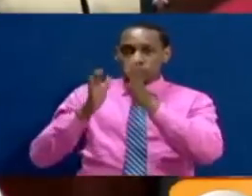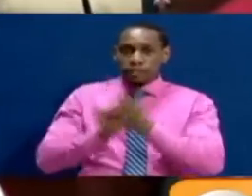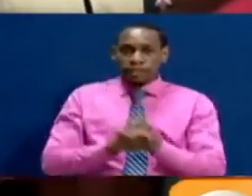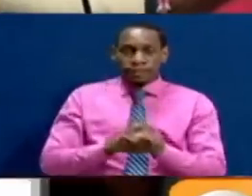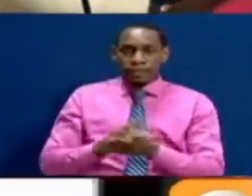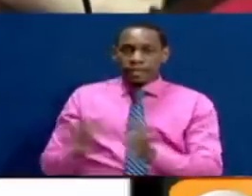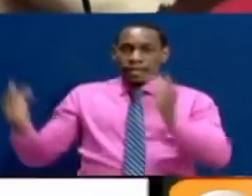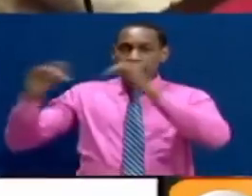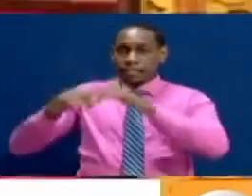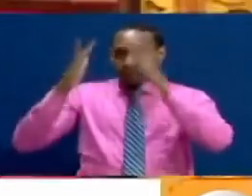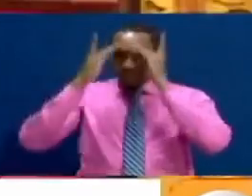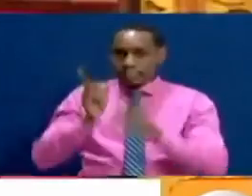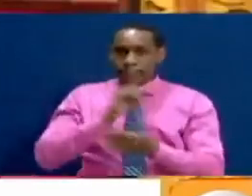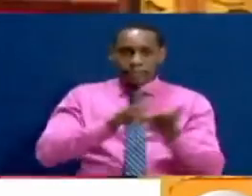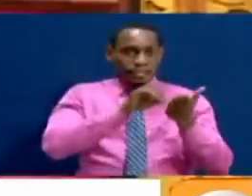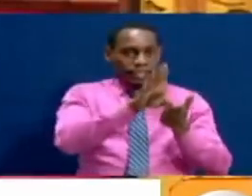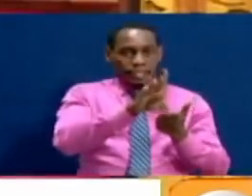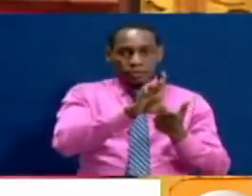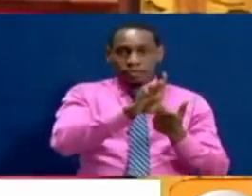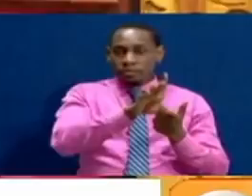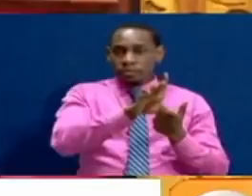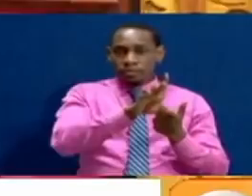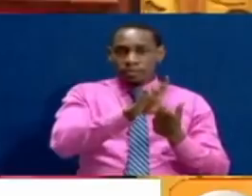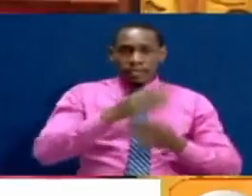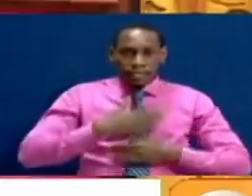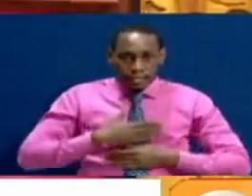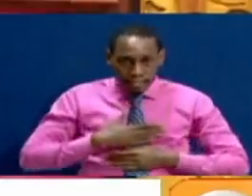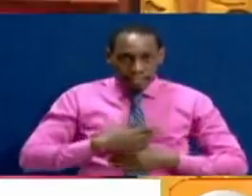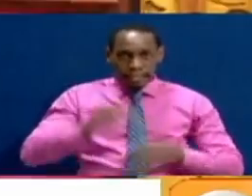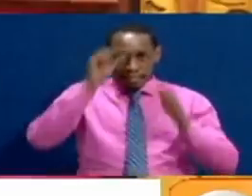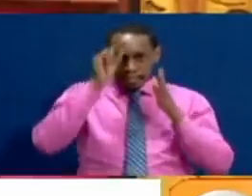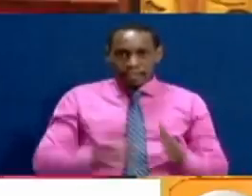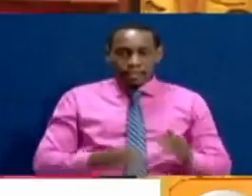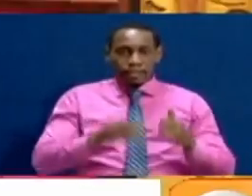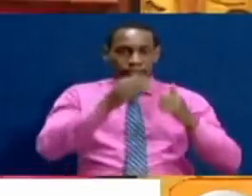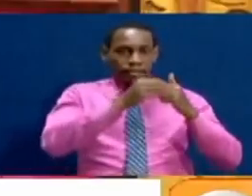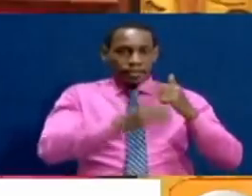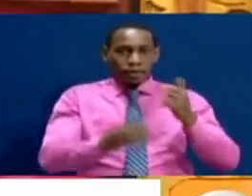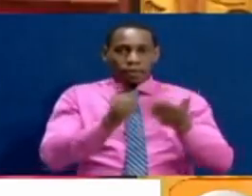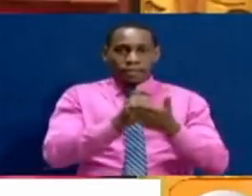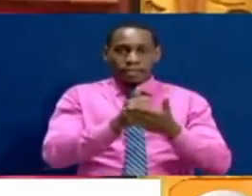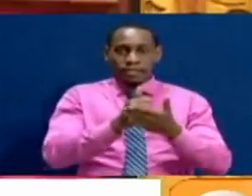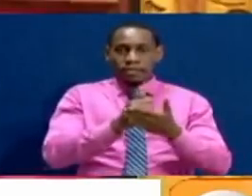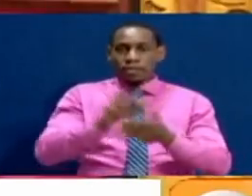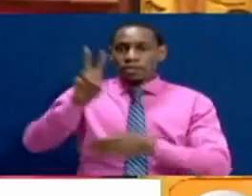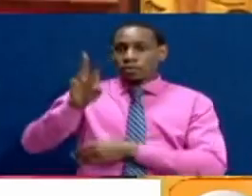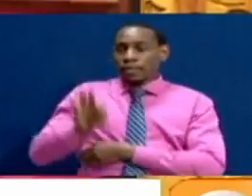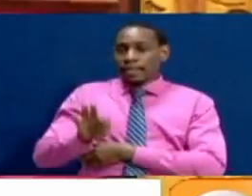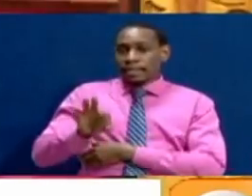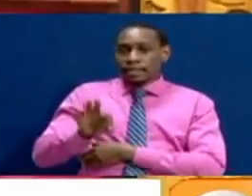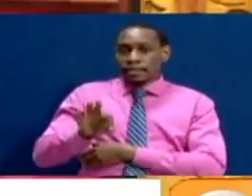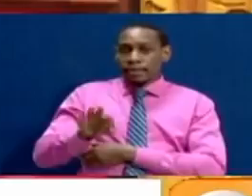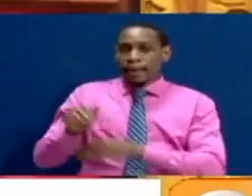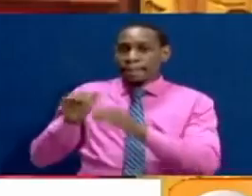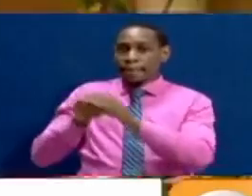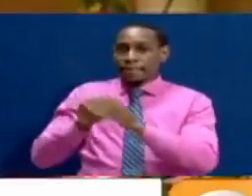The assembly has resolved to remove His Excellency the Governor Mike Mbuvi Sonko from office by 2/3 of